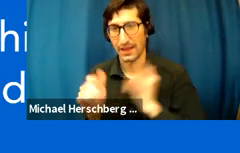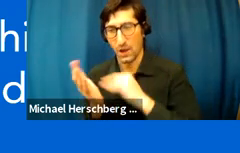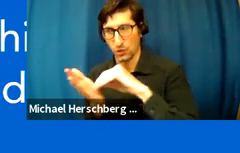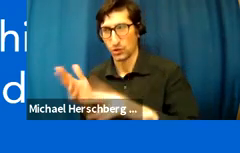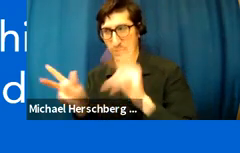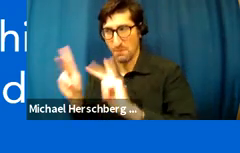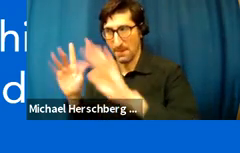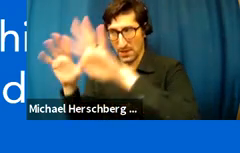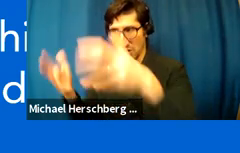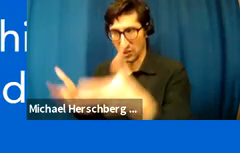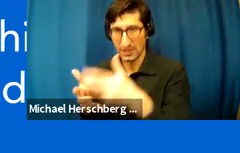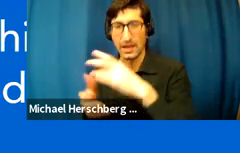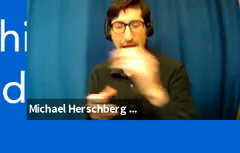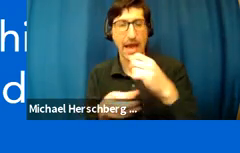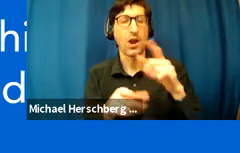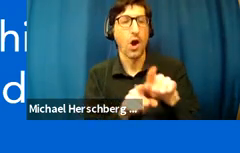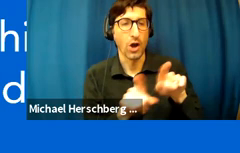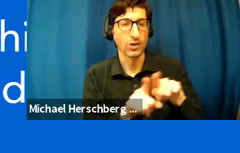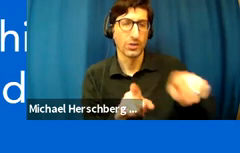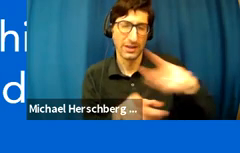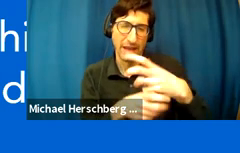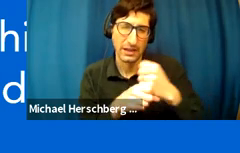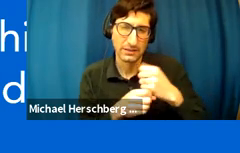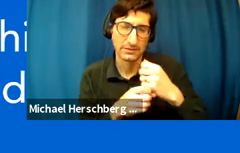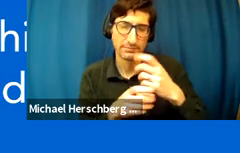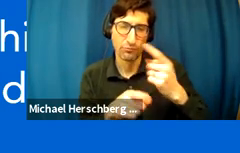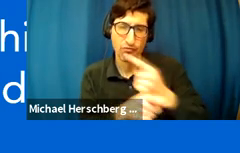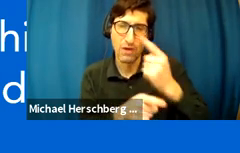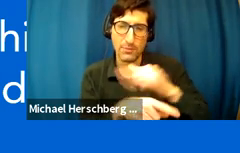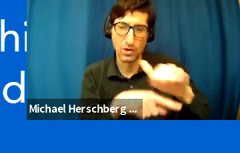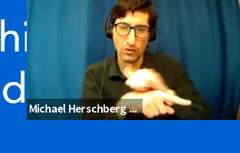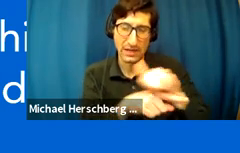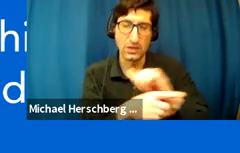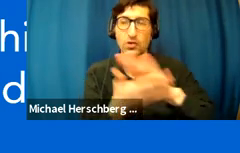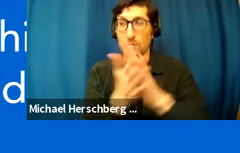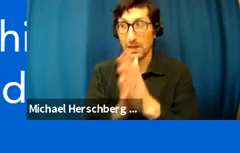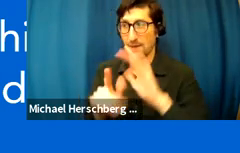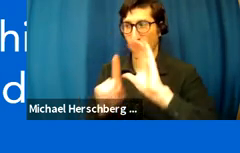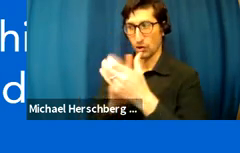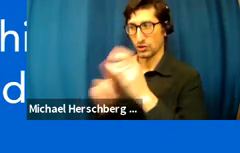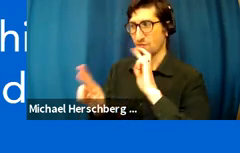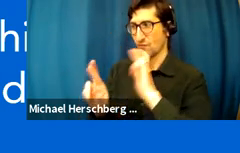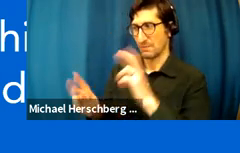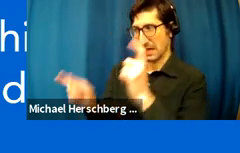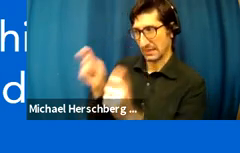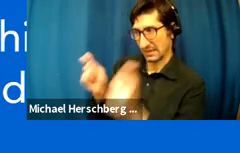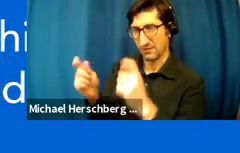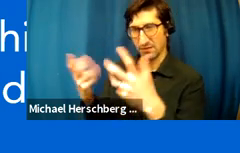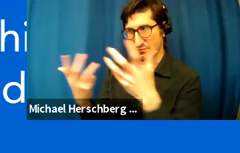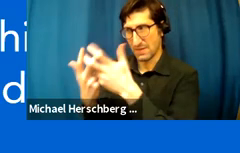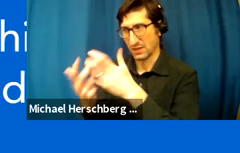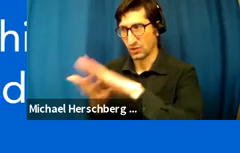and are also receiving the training necessary to be culturally responsive to our school communities. This